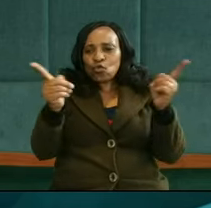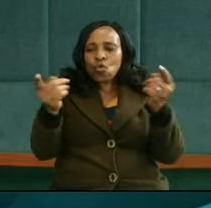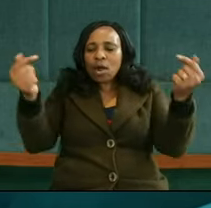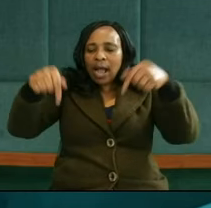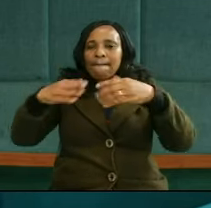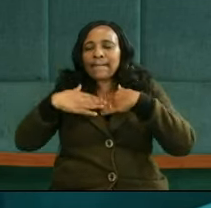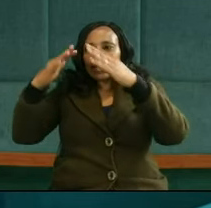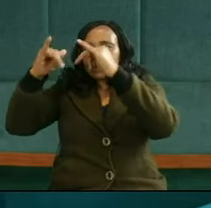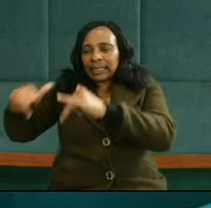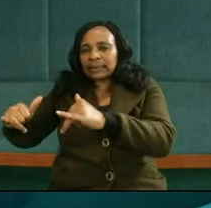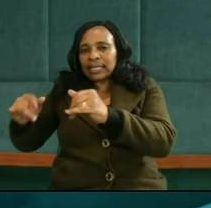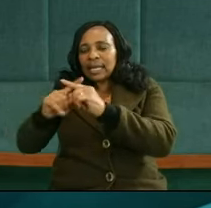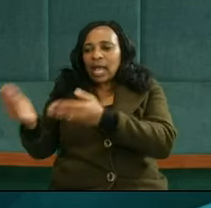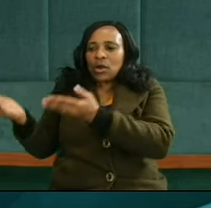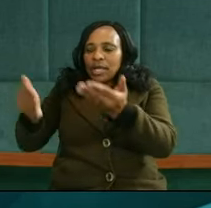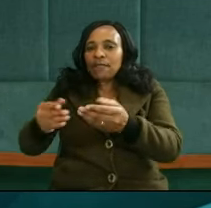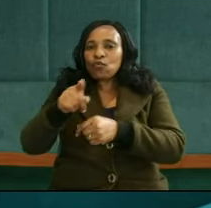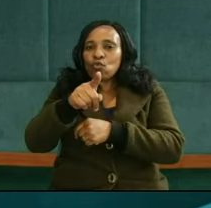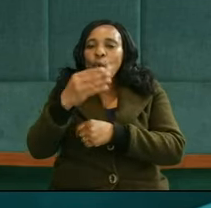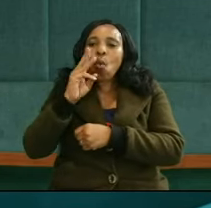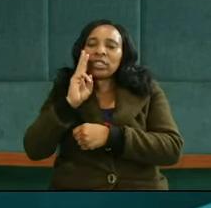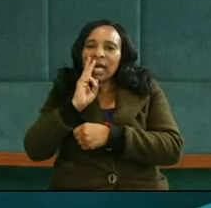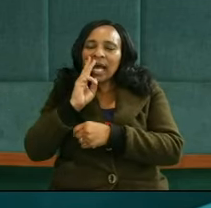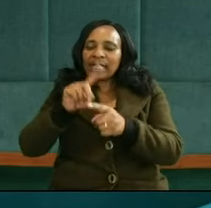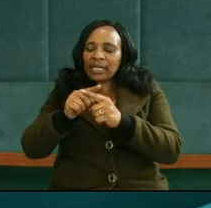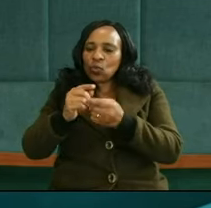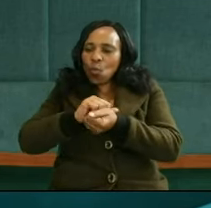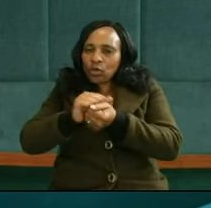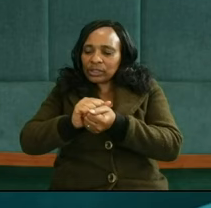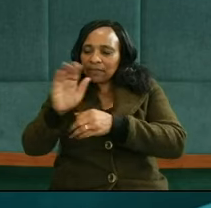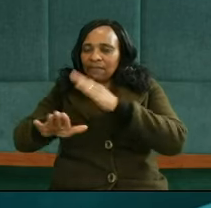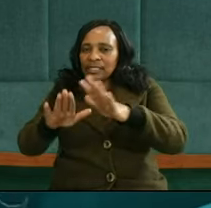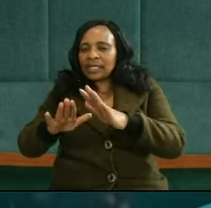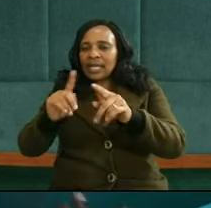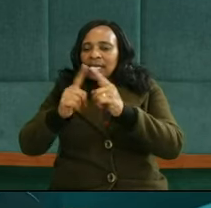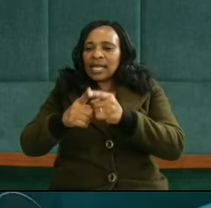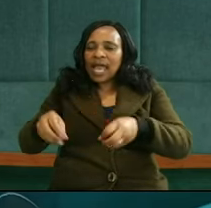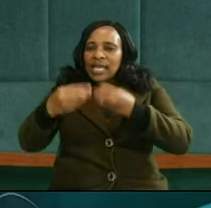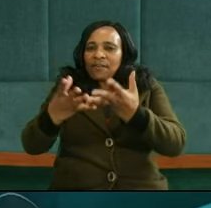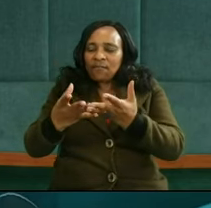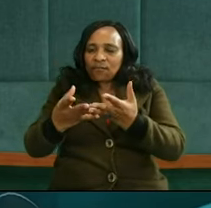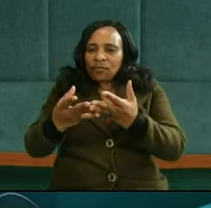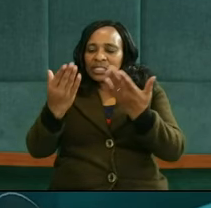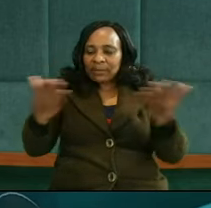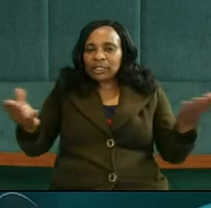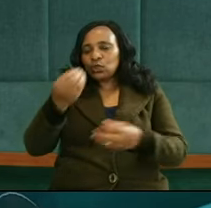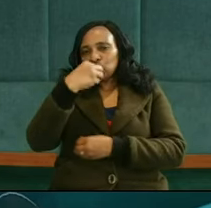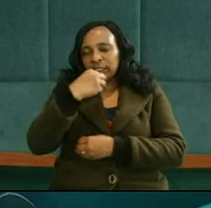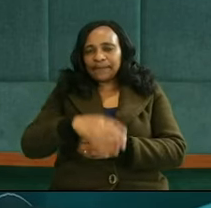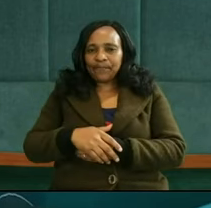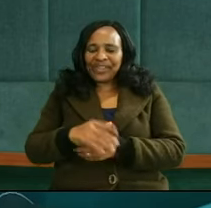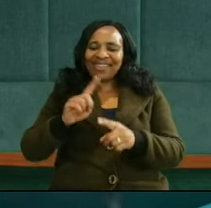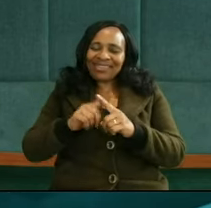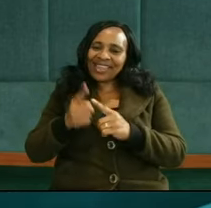tent, that I may bring water and that you may wash your feet and I lay a table before you."